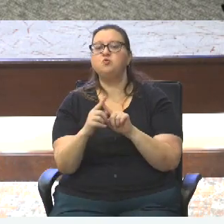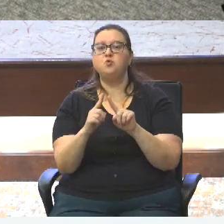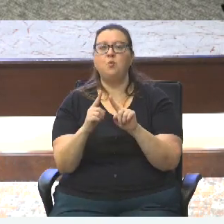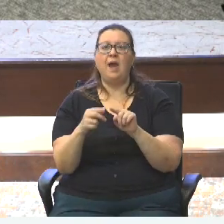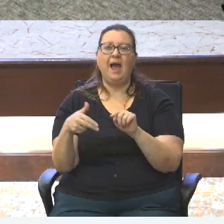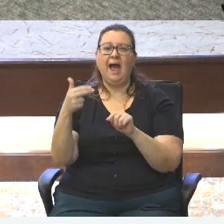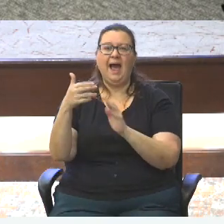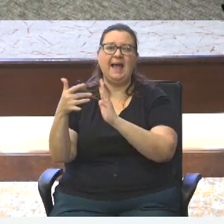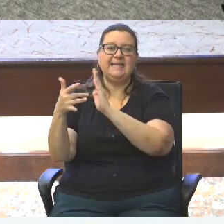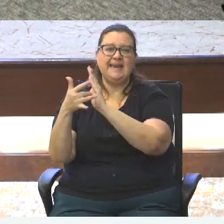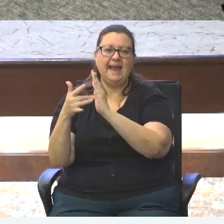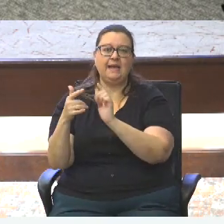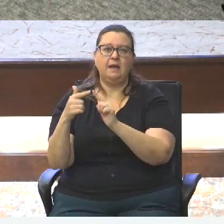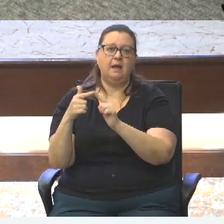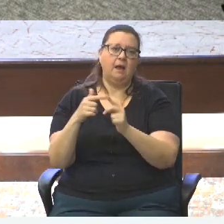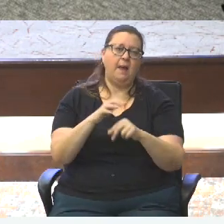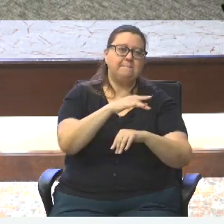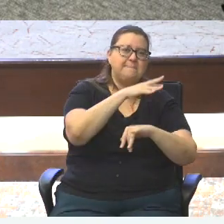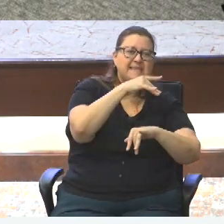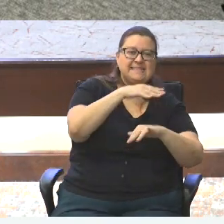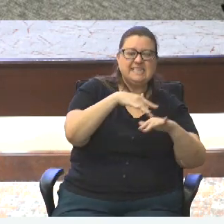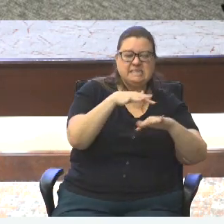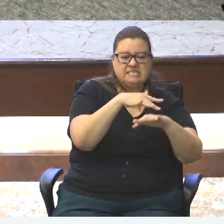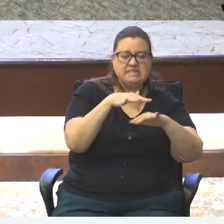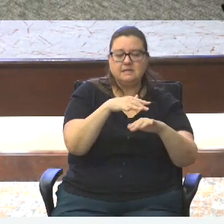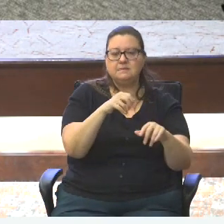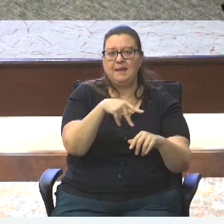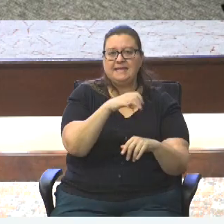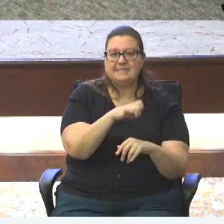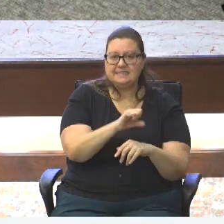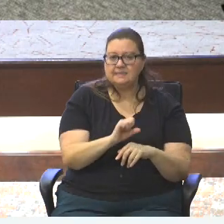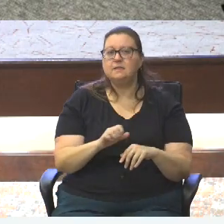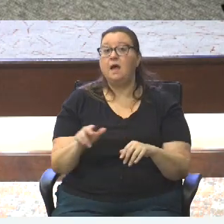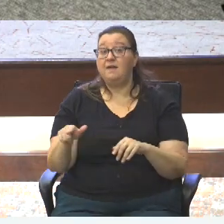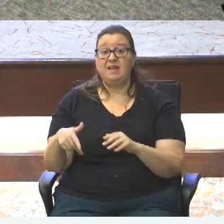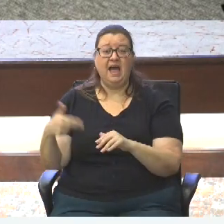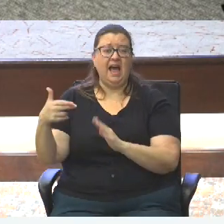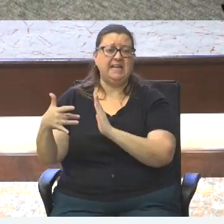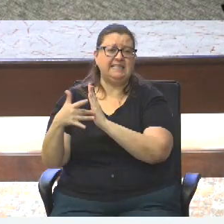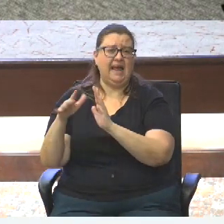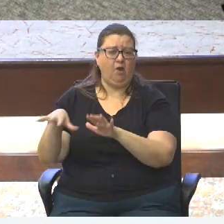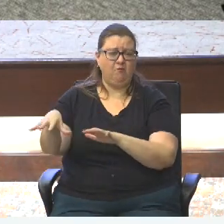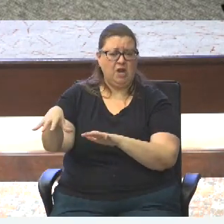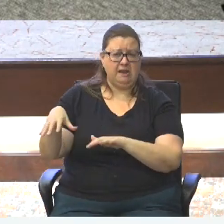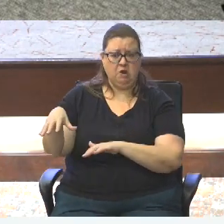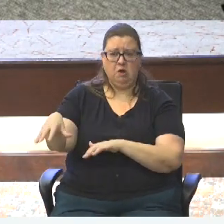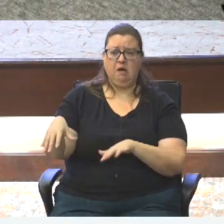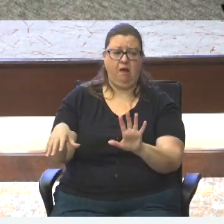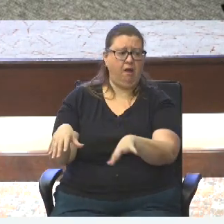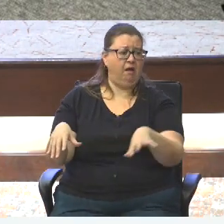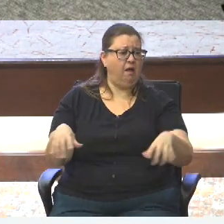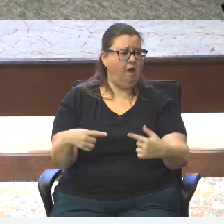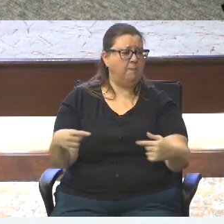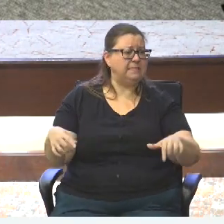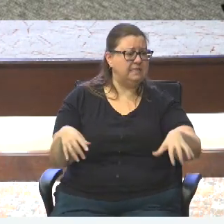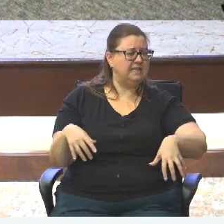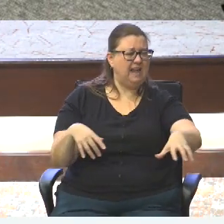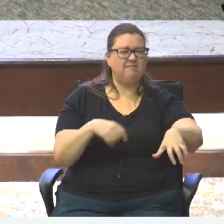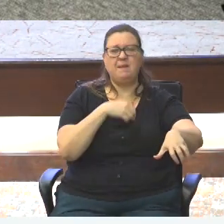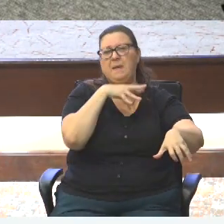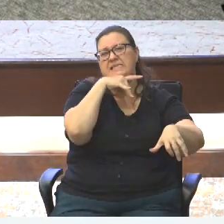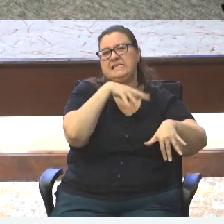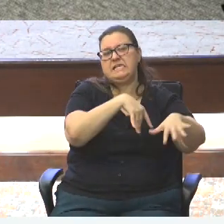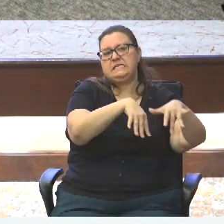messy spaces. So on one side, they had a high-tech space with all of the technology. On the other side, they had a messy